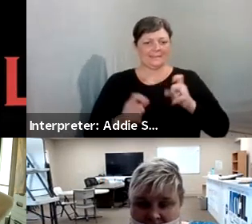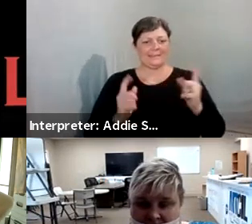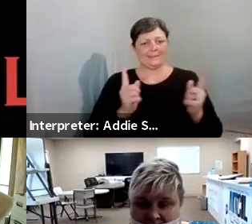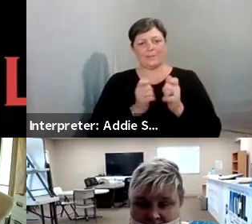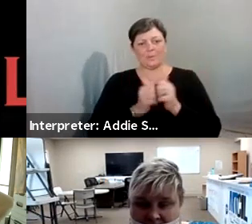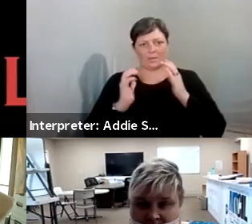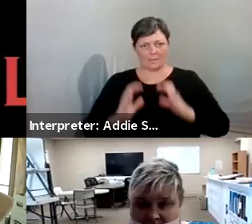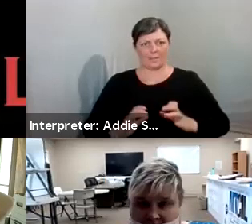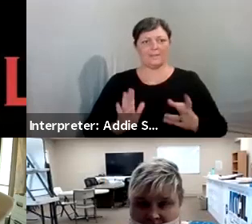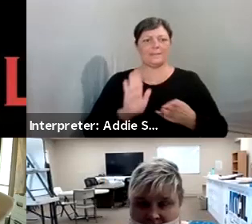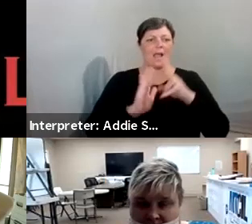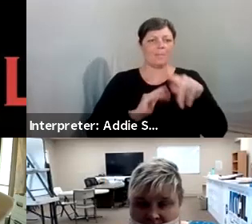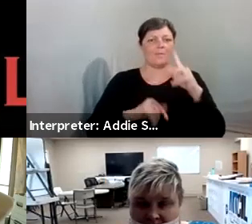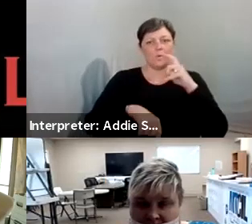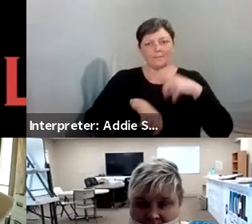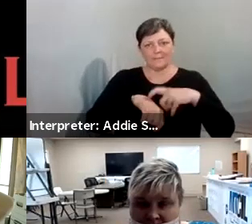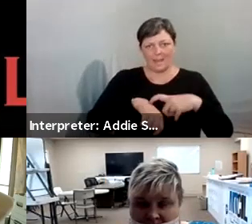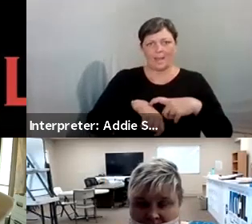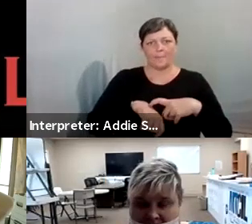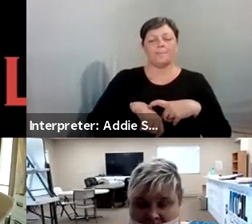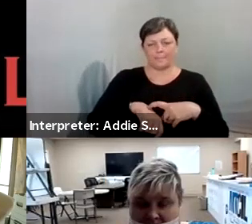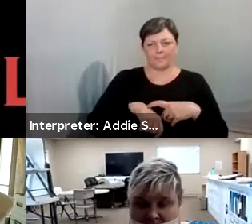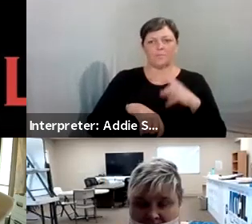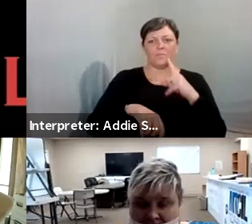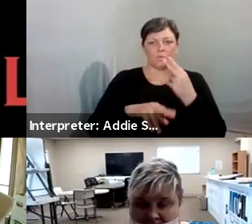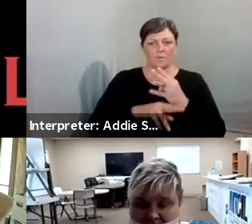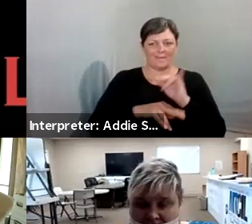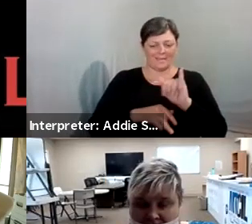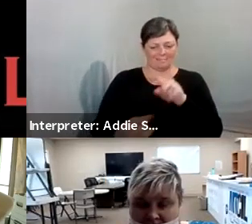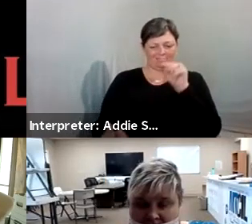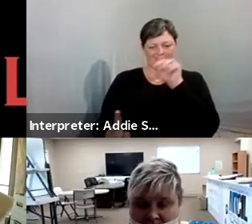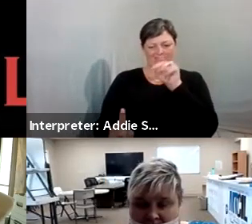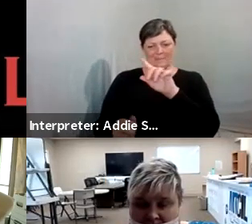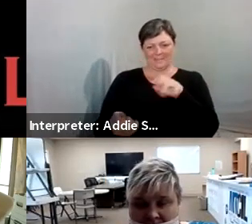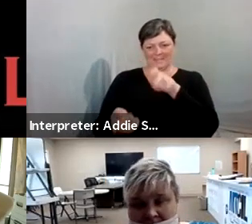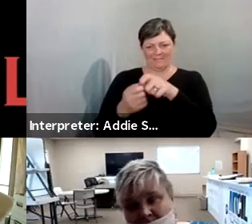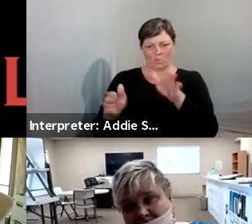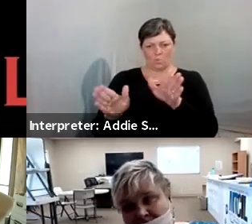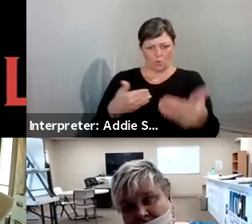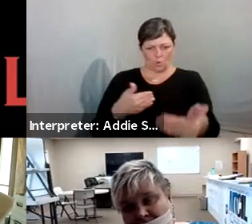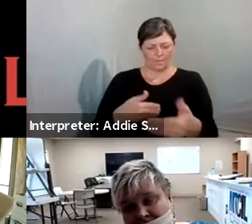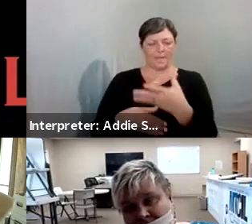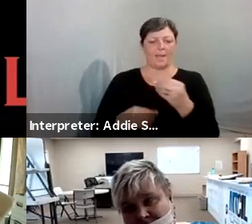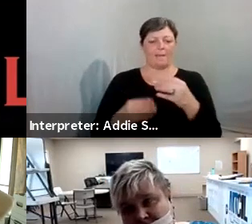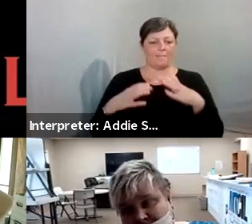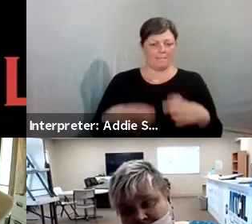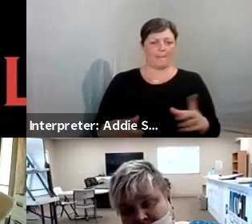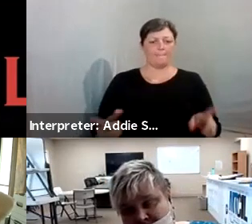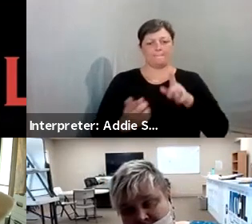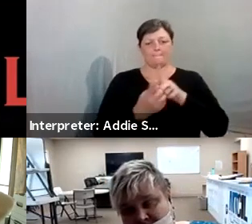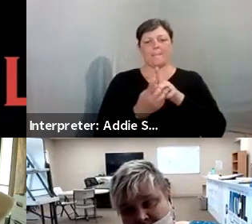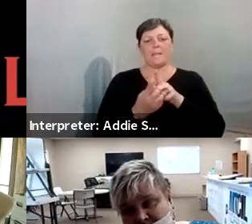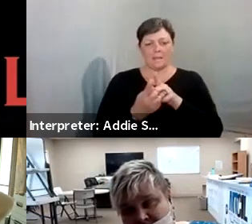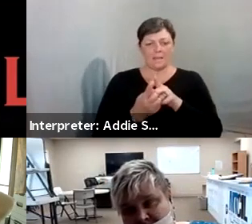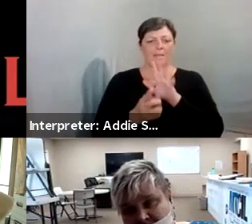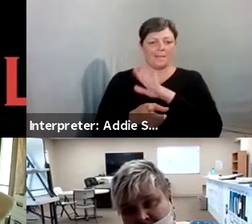consumers sign up for time to use that one specific room, and consumers meet their